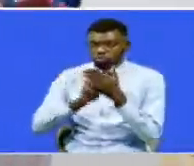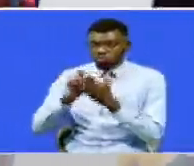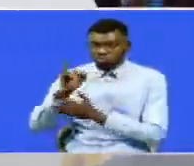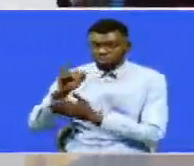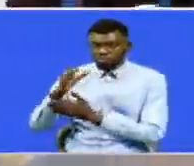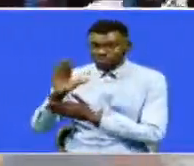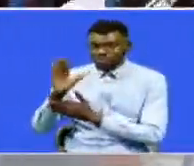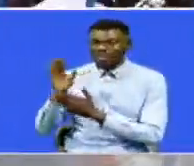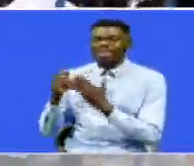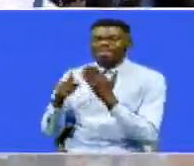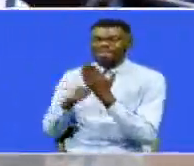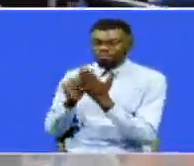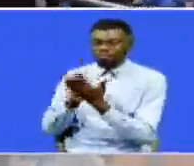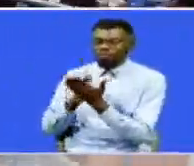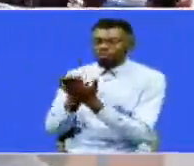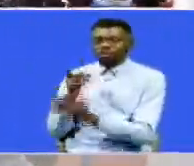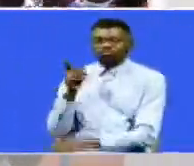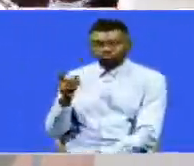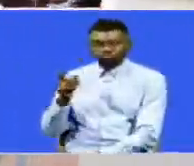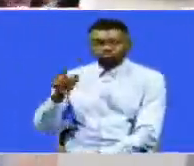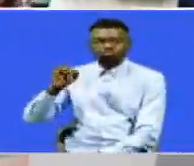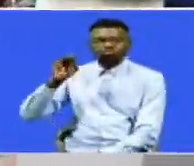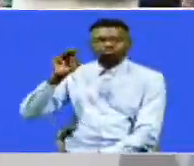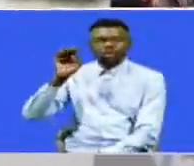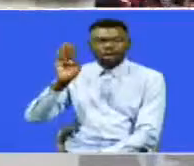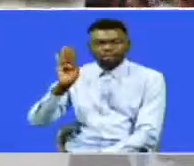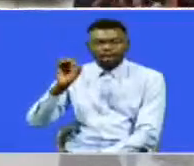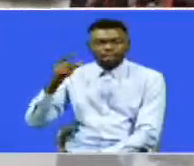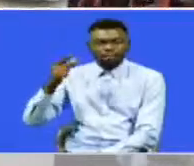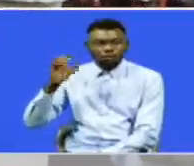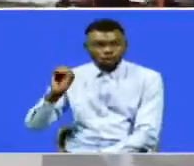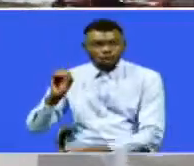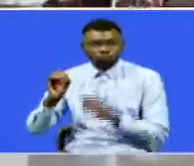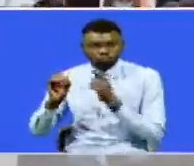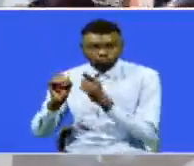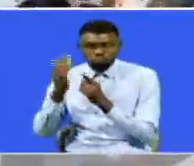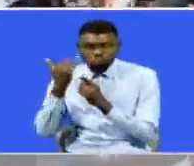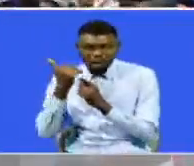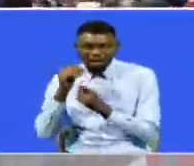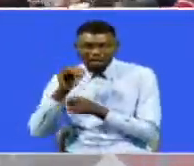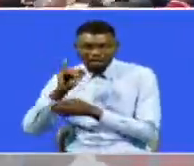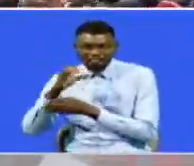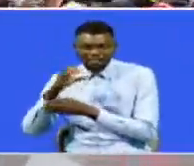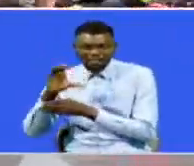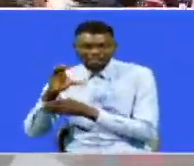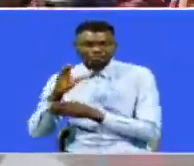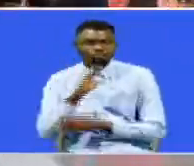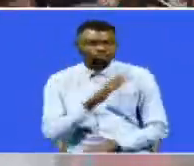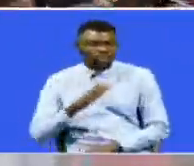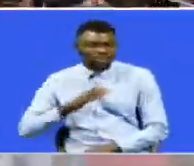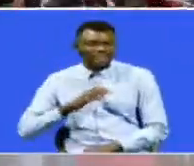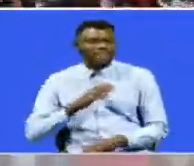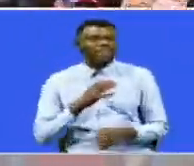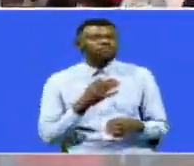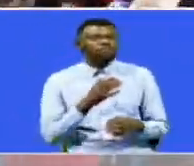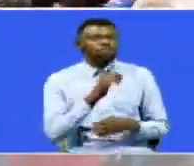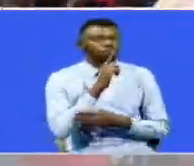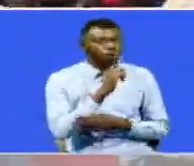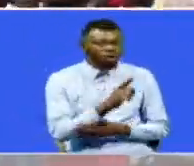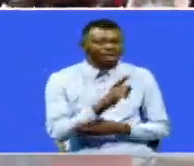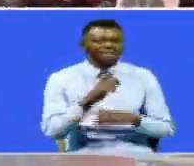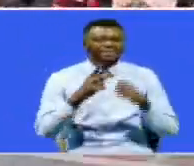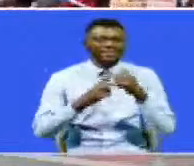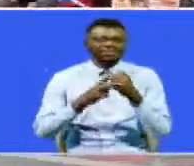Mbogo's name following the judgment by IBC's Dispute Resolution Committee directing the party to submit a candidate within 72